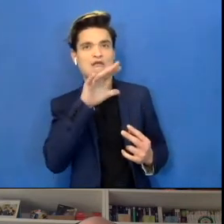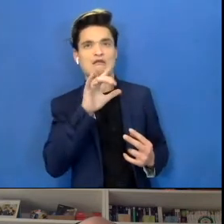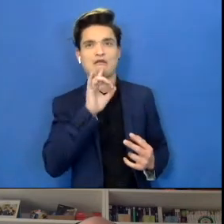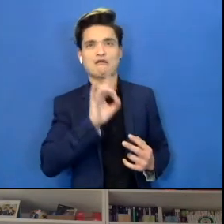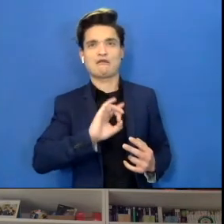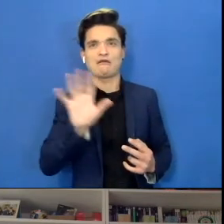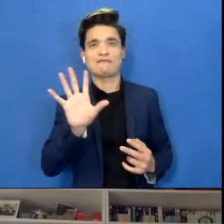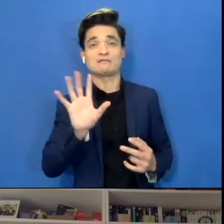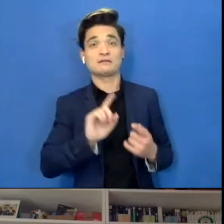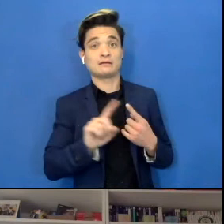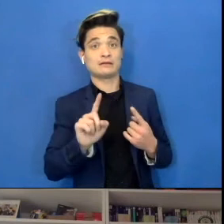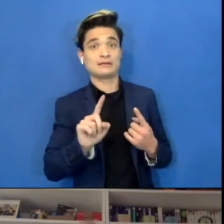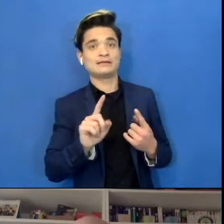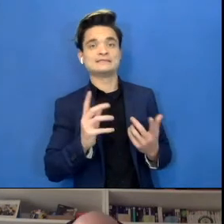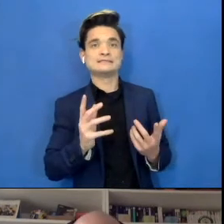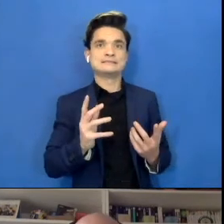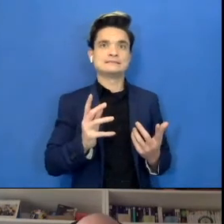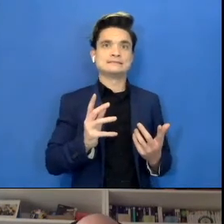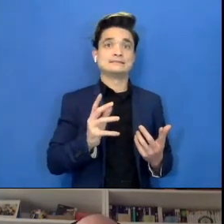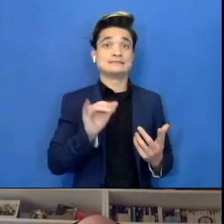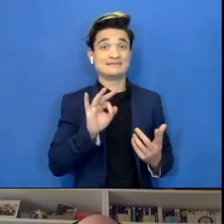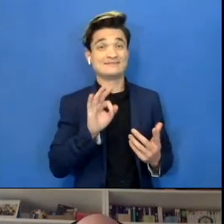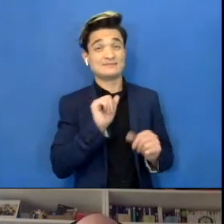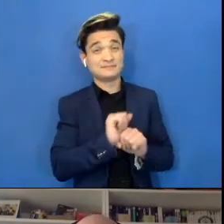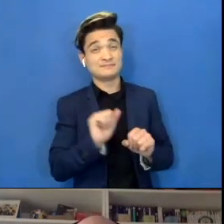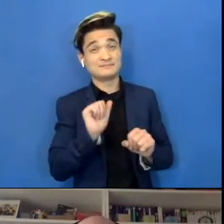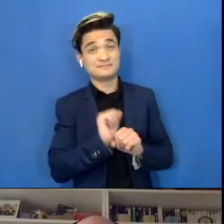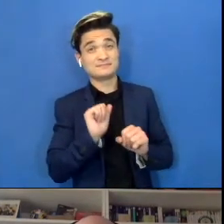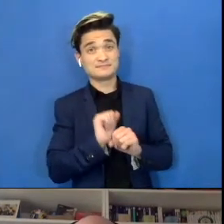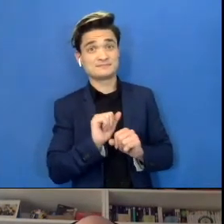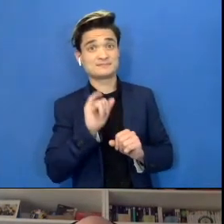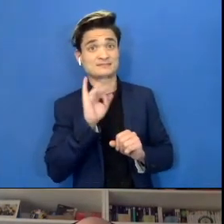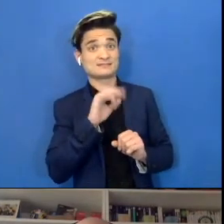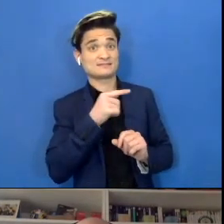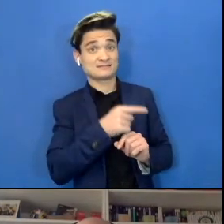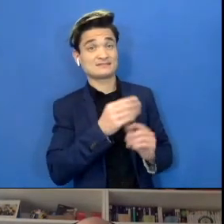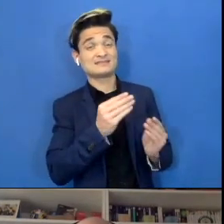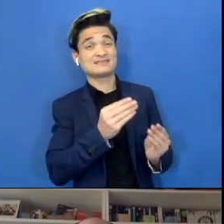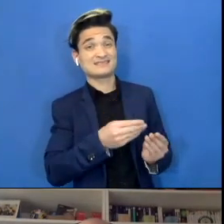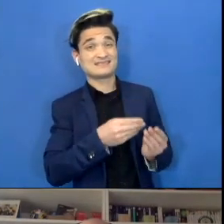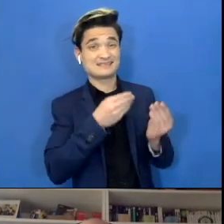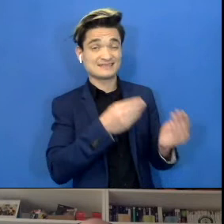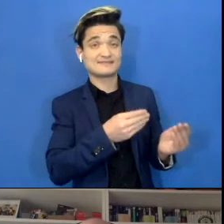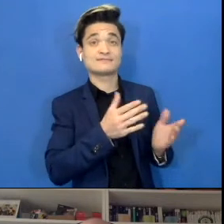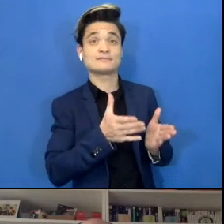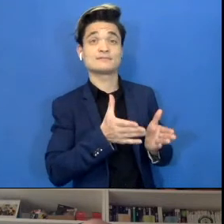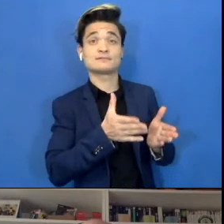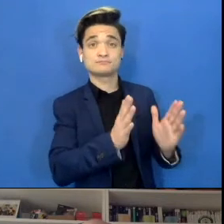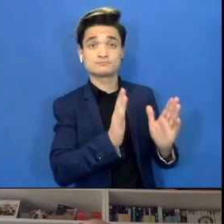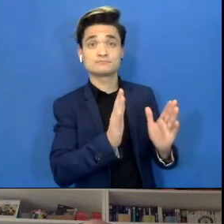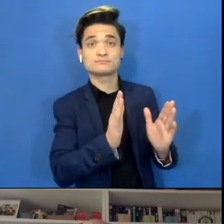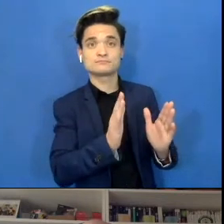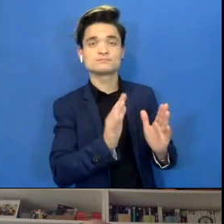the moment and you're both willing and you're looking at each other and you can really see that there is consent, because you don't have to